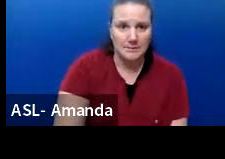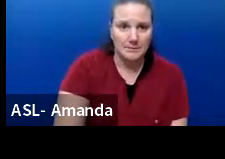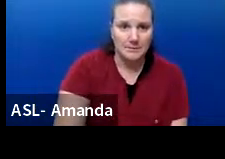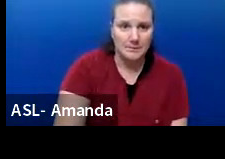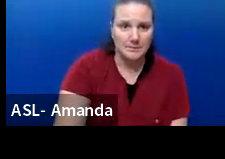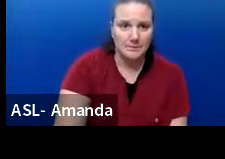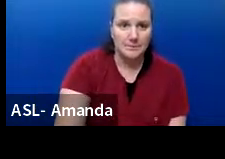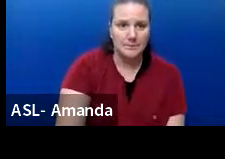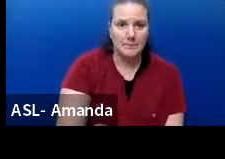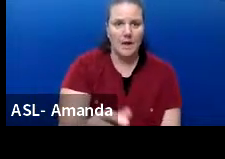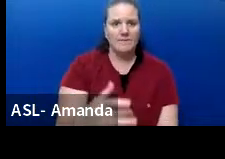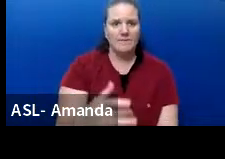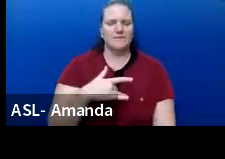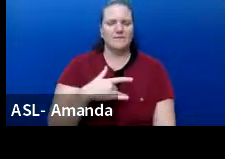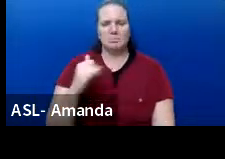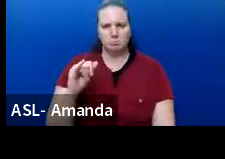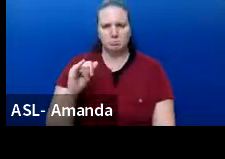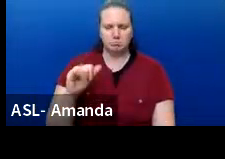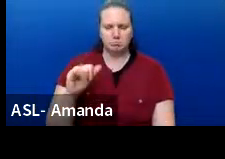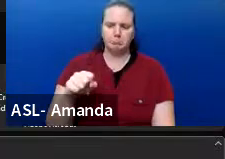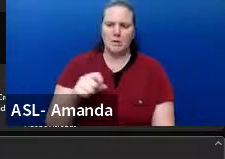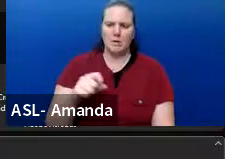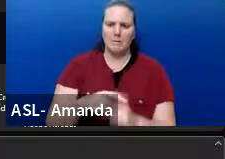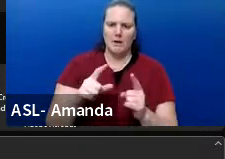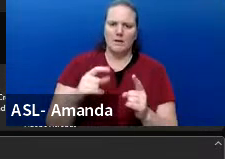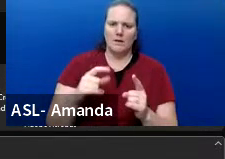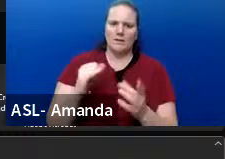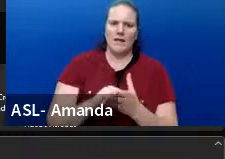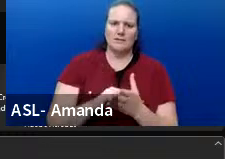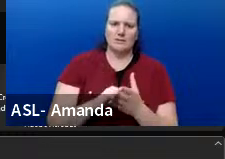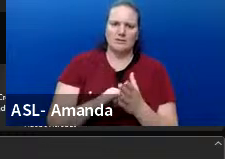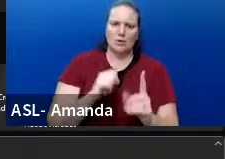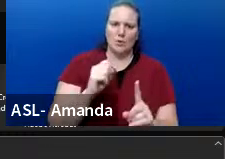significantly are, but I think that does come back to the question of whether it really